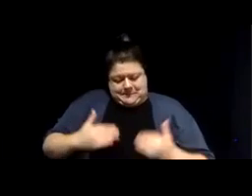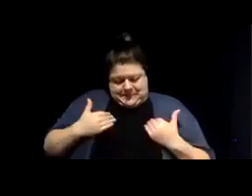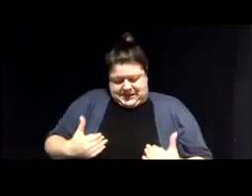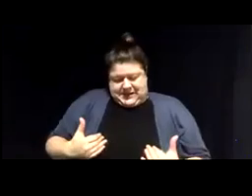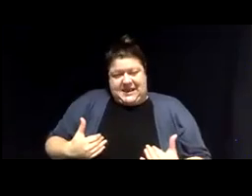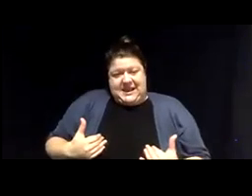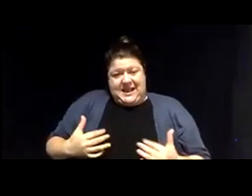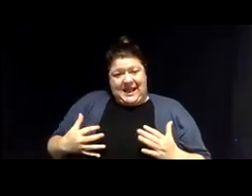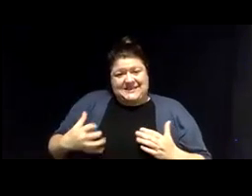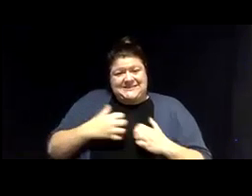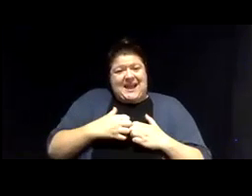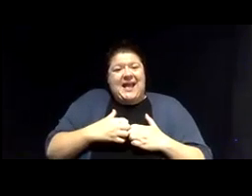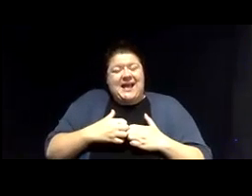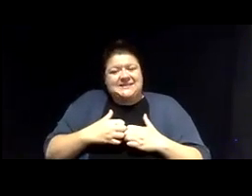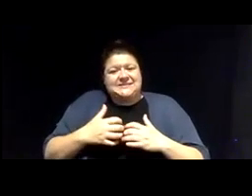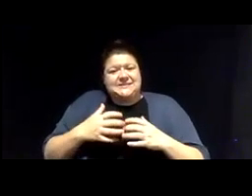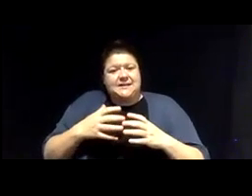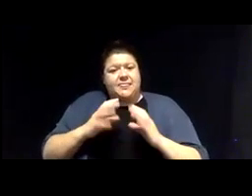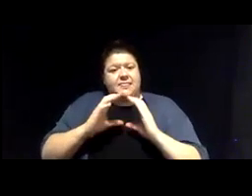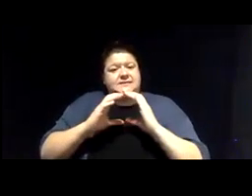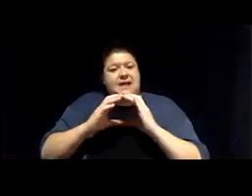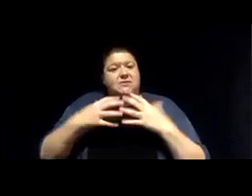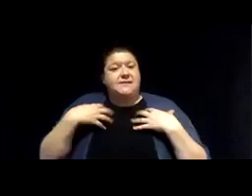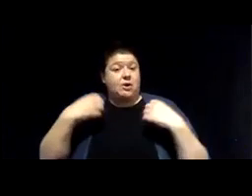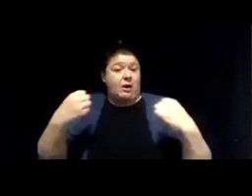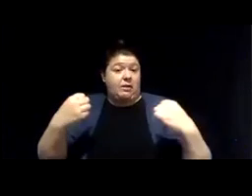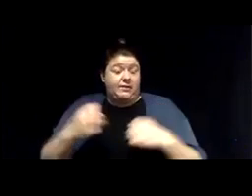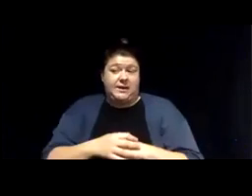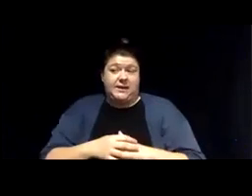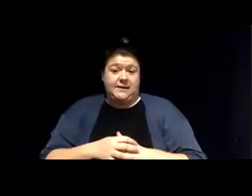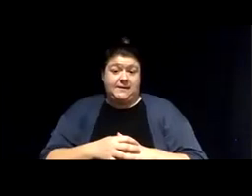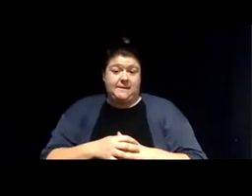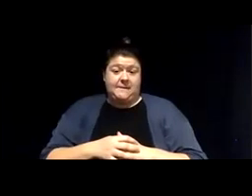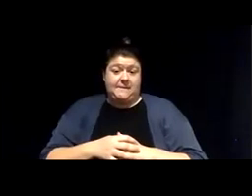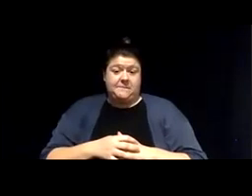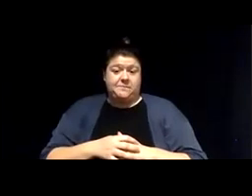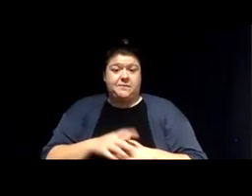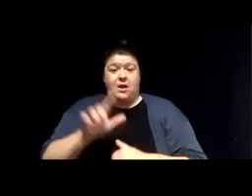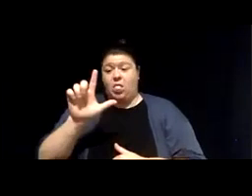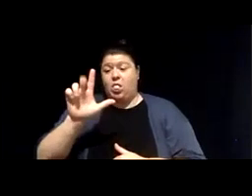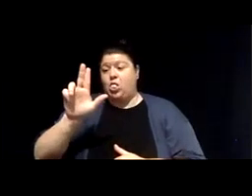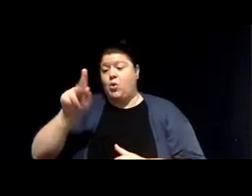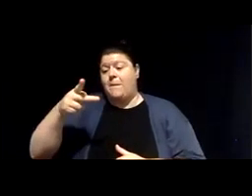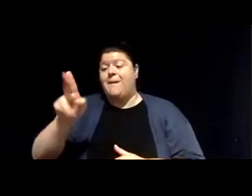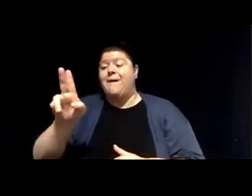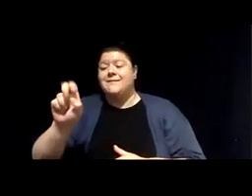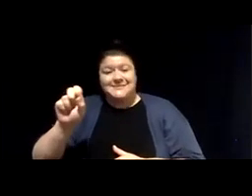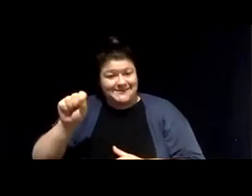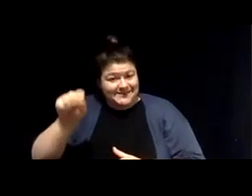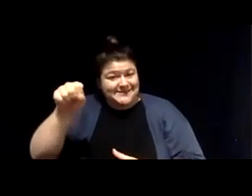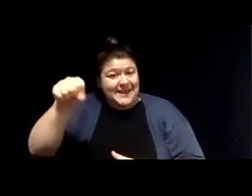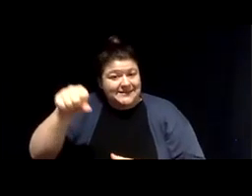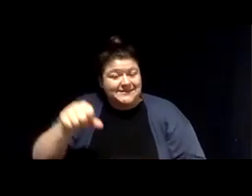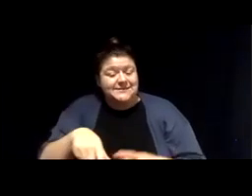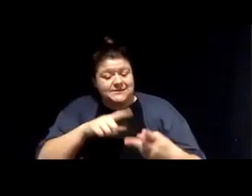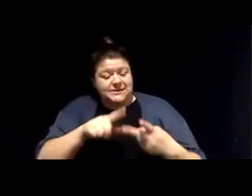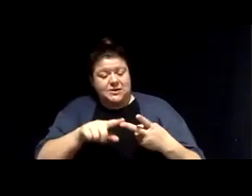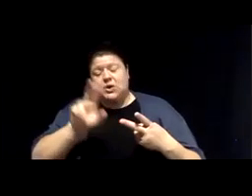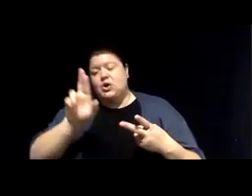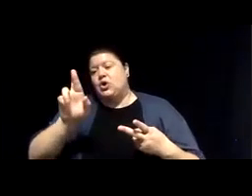its own healthy cells, right? And such as lupus. Like lupus, like